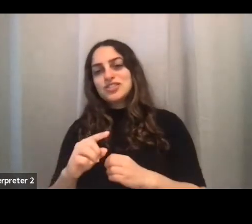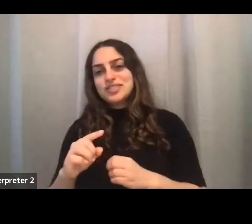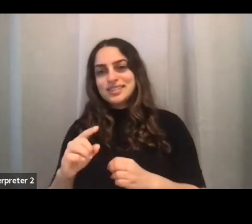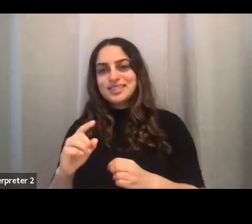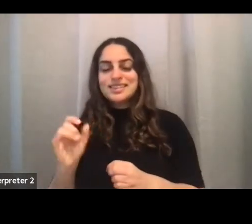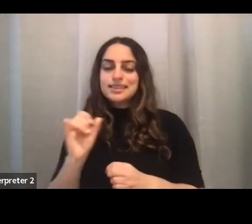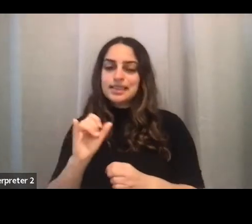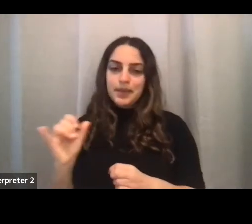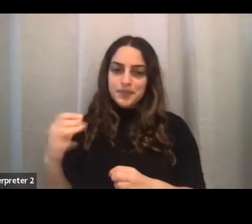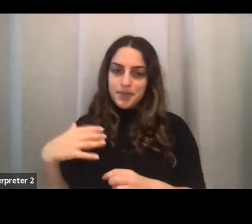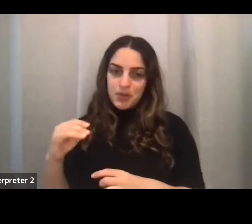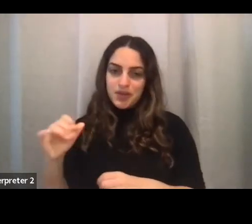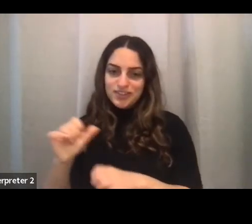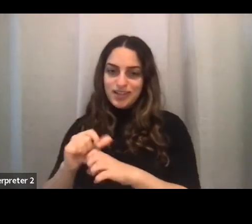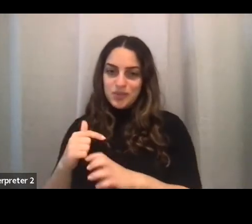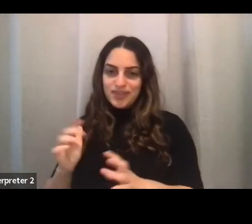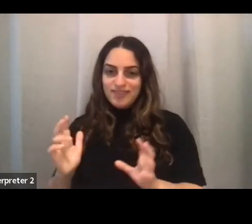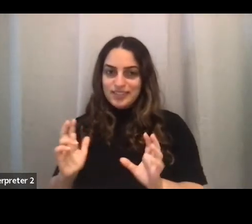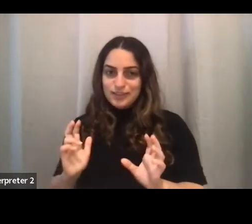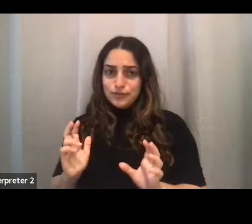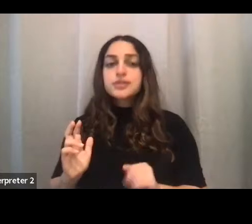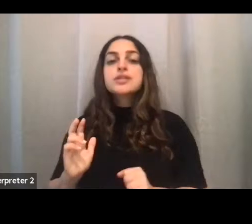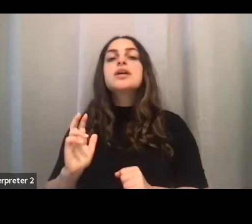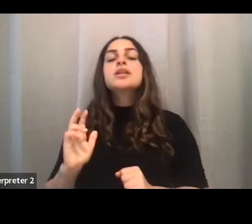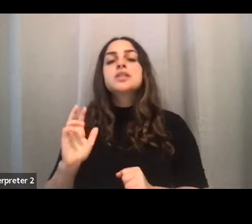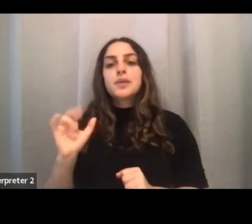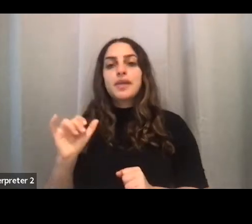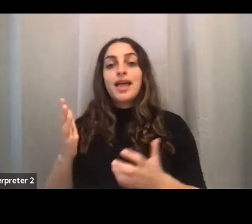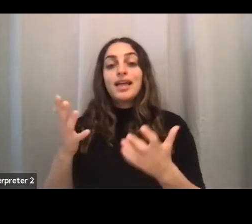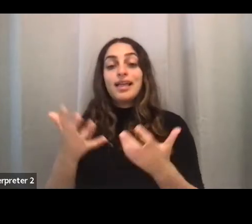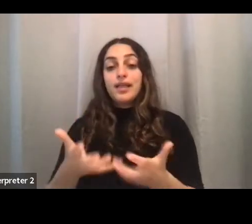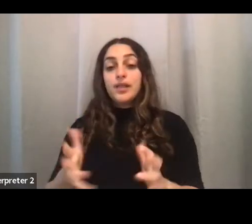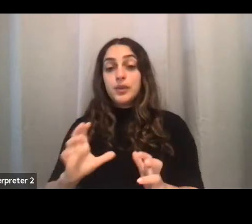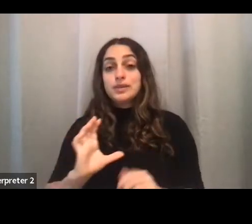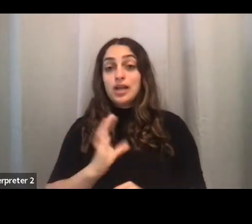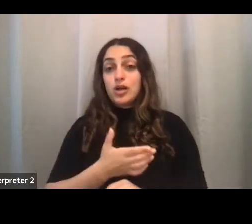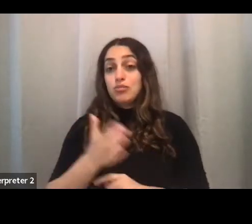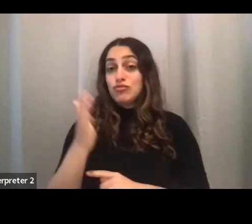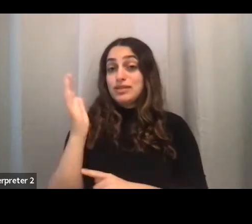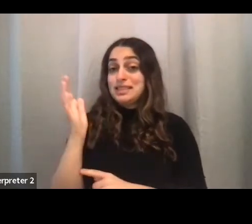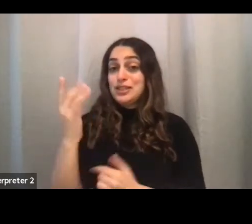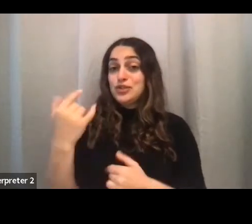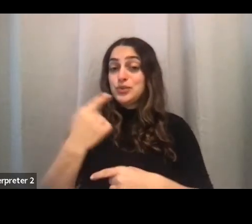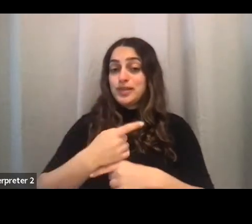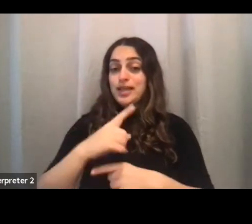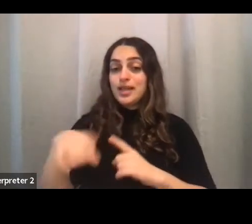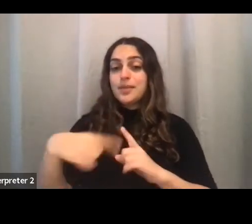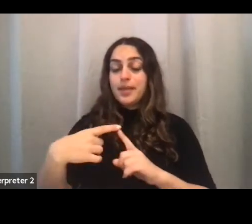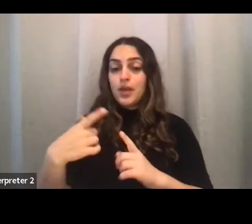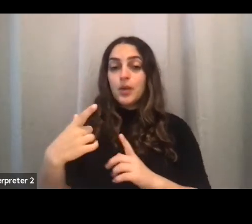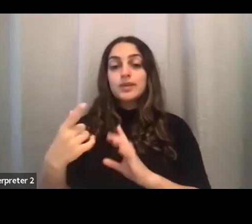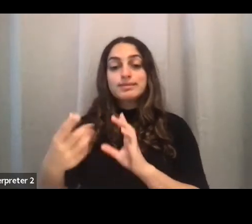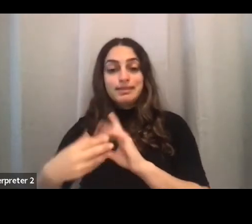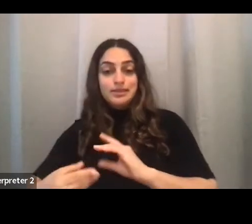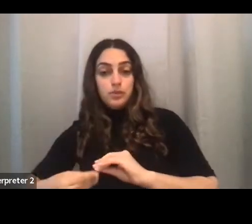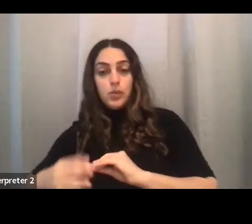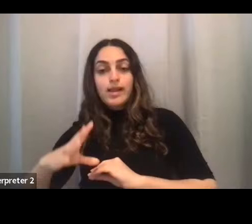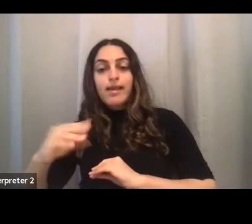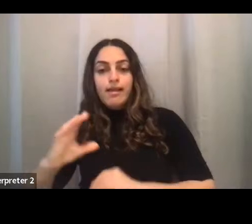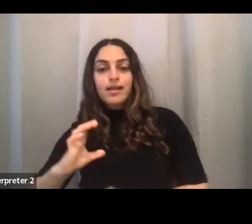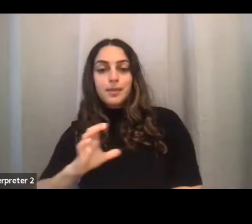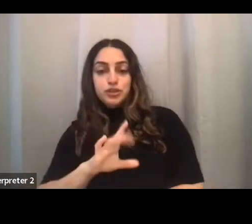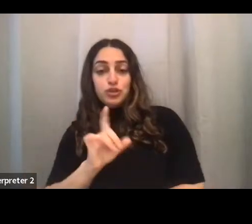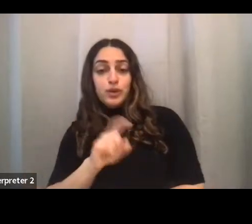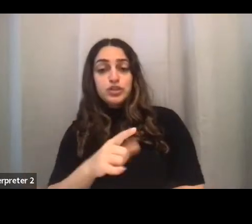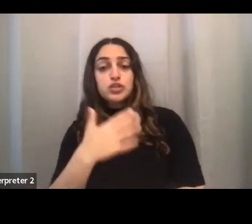colleagues i'm going to leave it there that concludes our presentation today of testimony and commissioner questions so thank